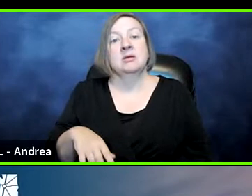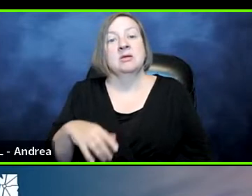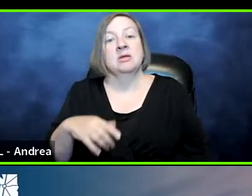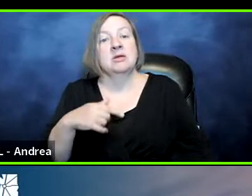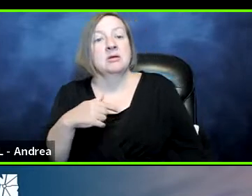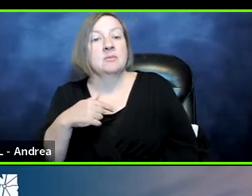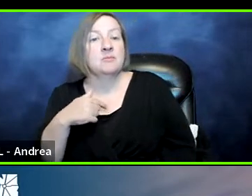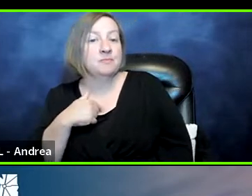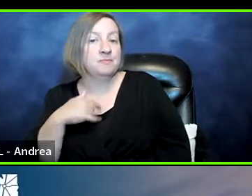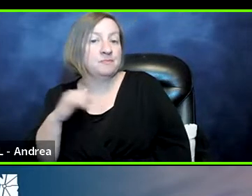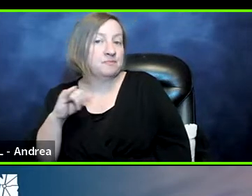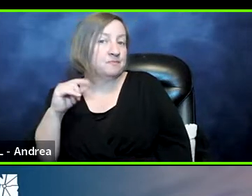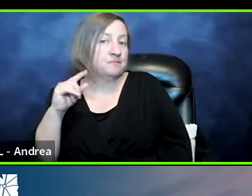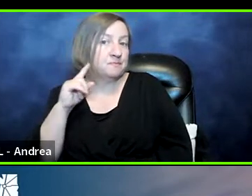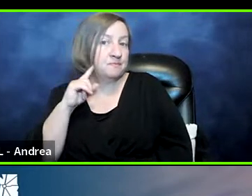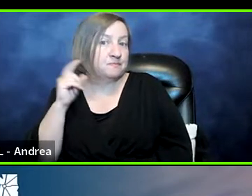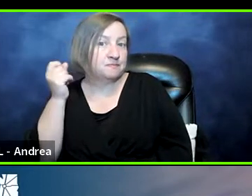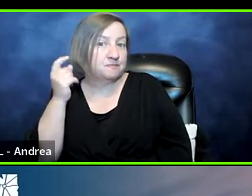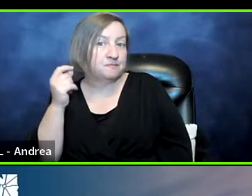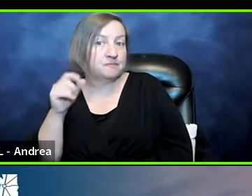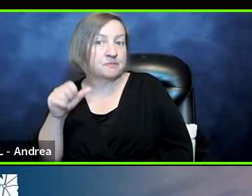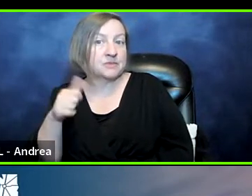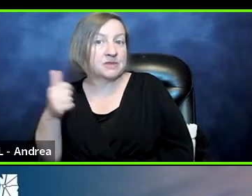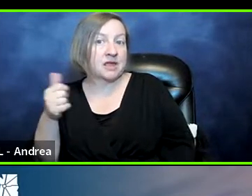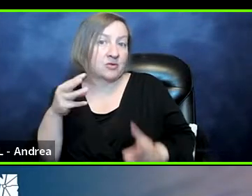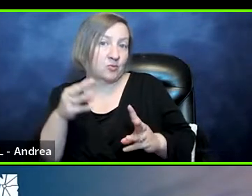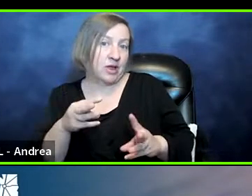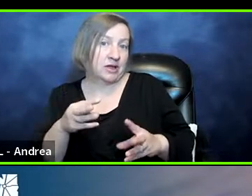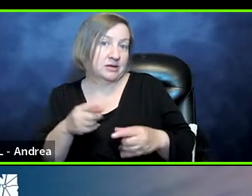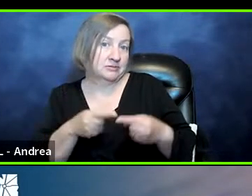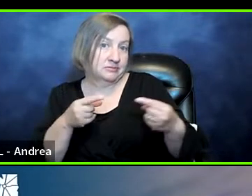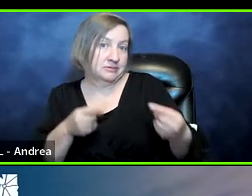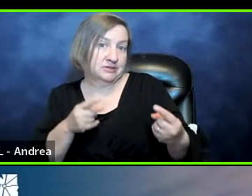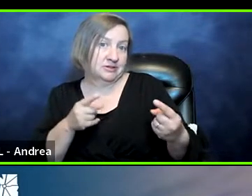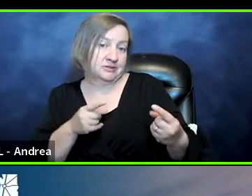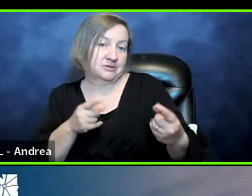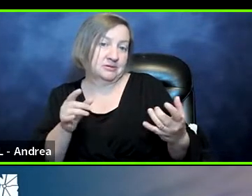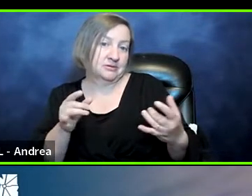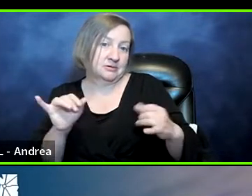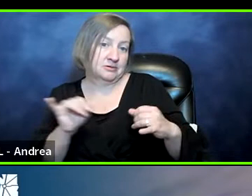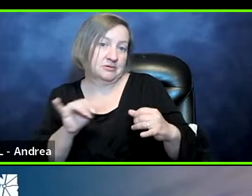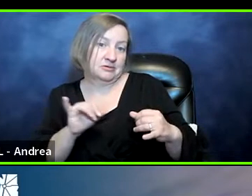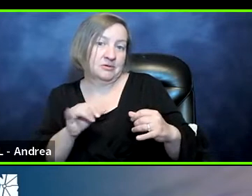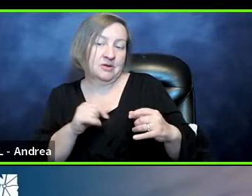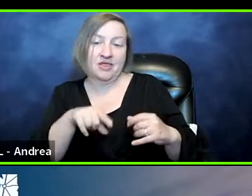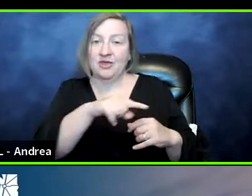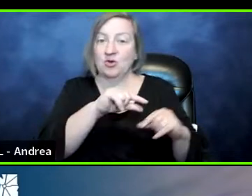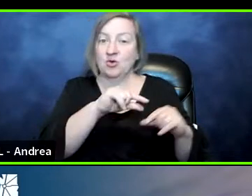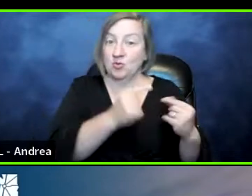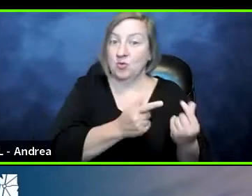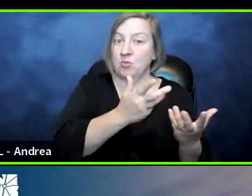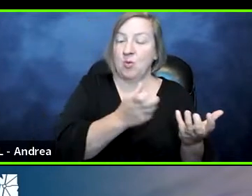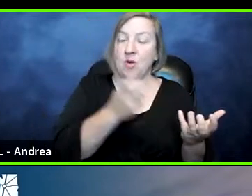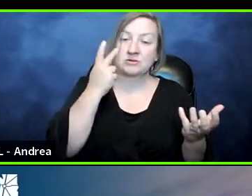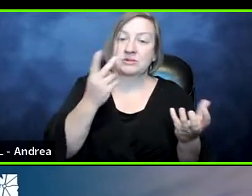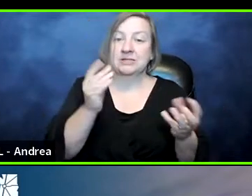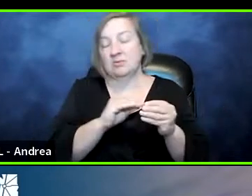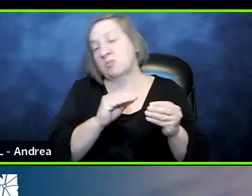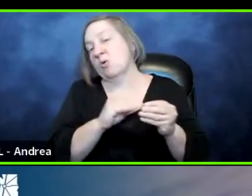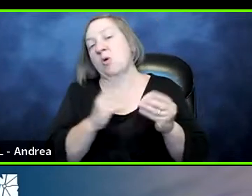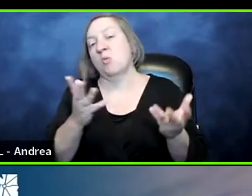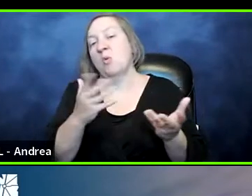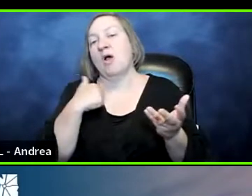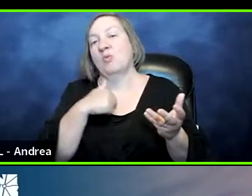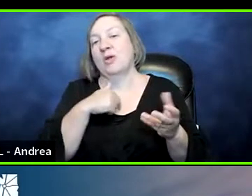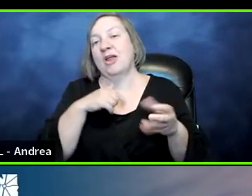that in the other direction is true too, that this group wants to see more about, you know, what we are